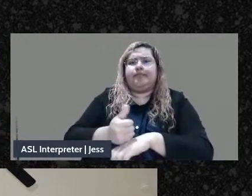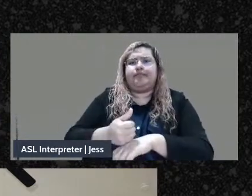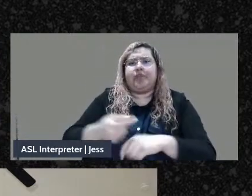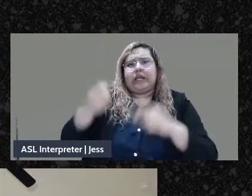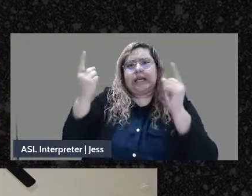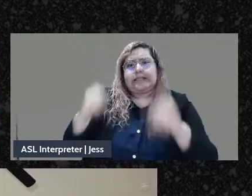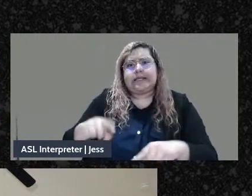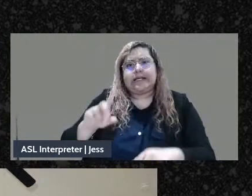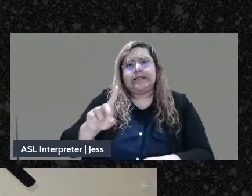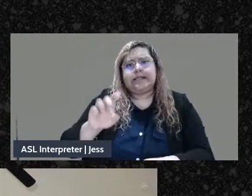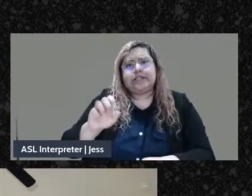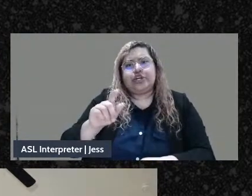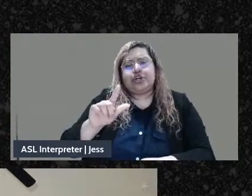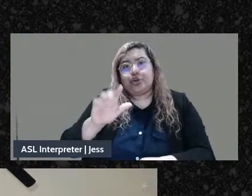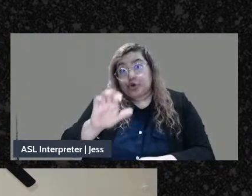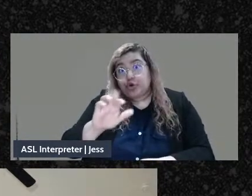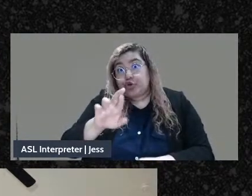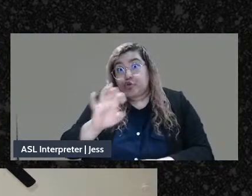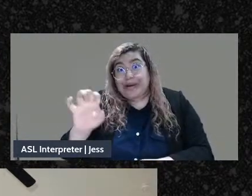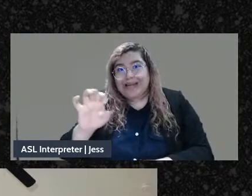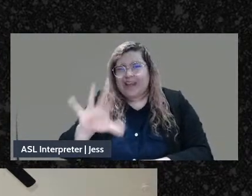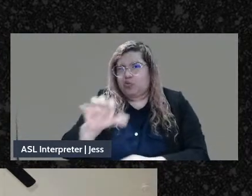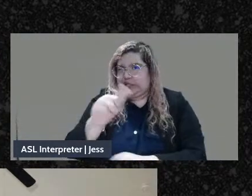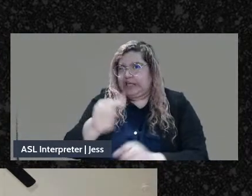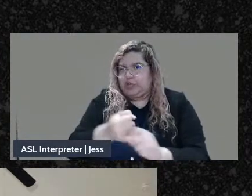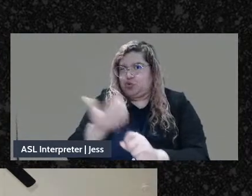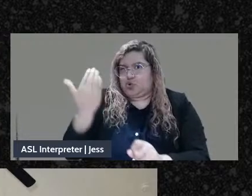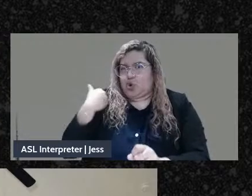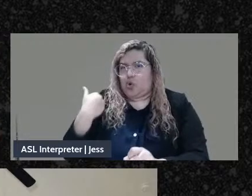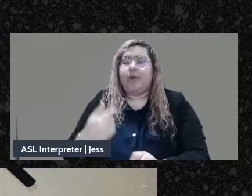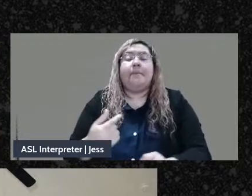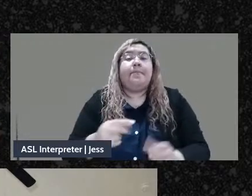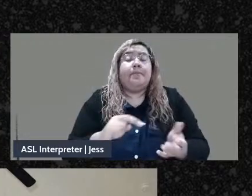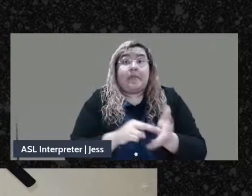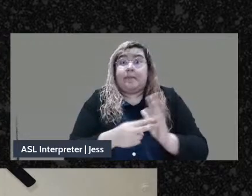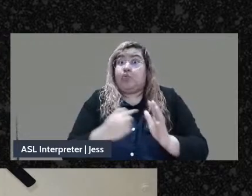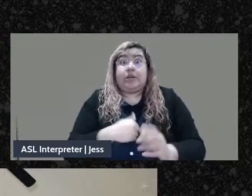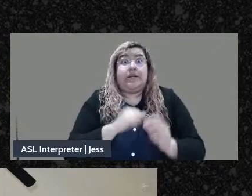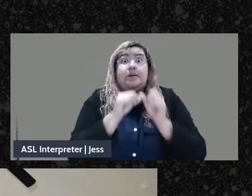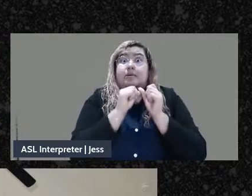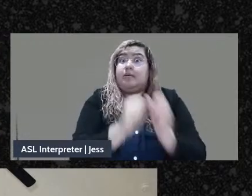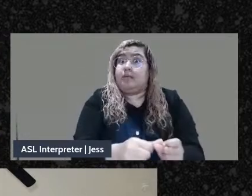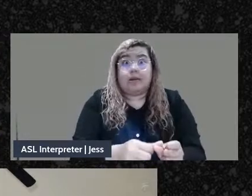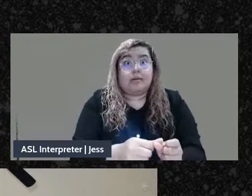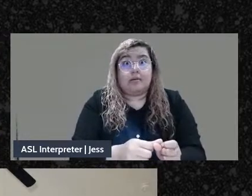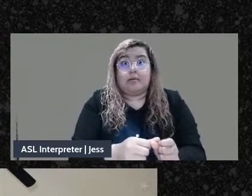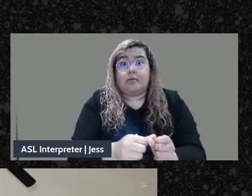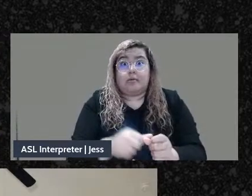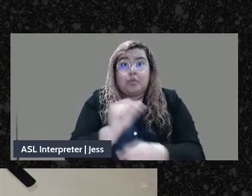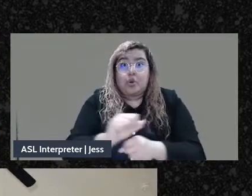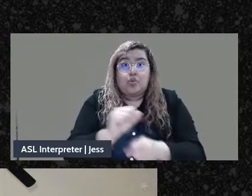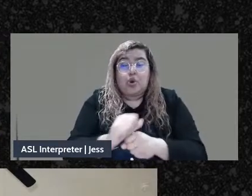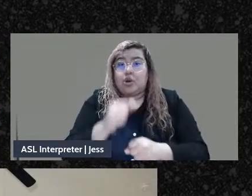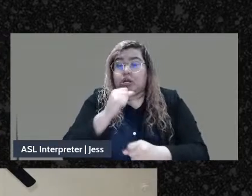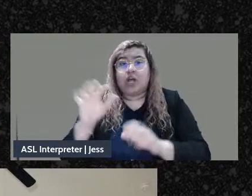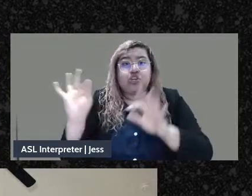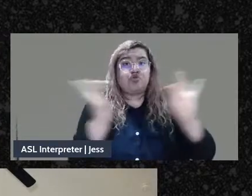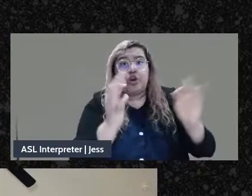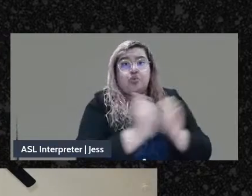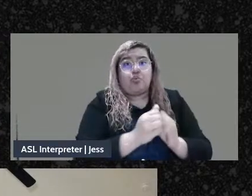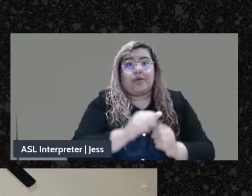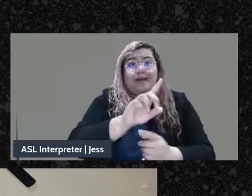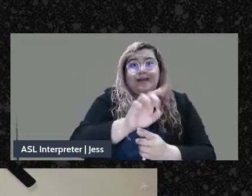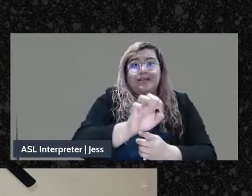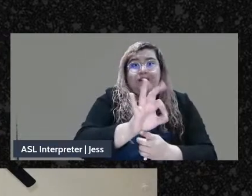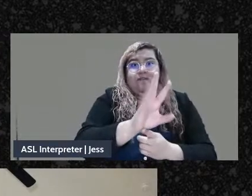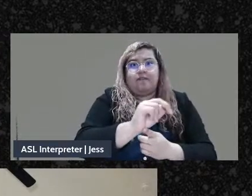ago now. So we need to continue with this important work and not get distracted, by defund, right? And it's like, no, accountability reforms have